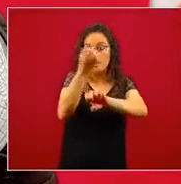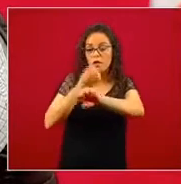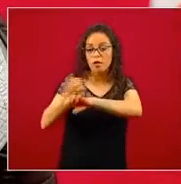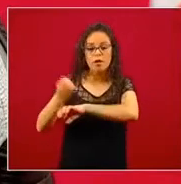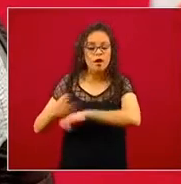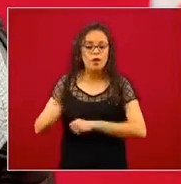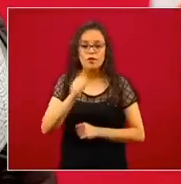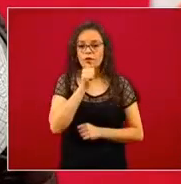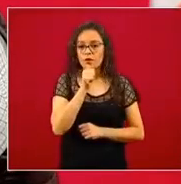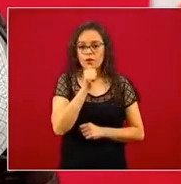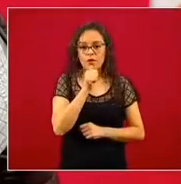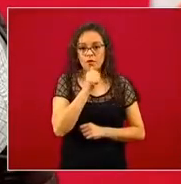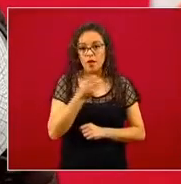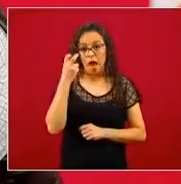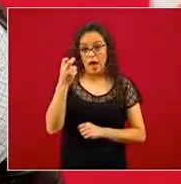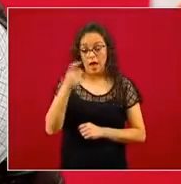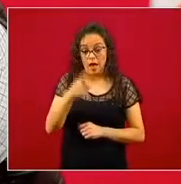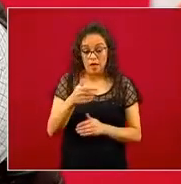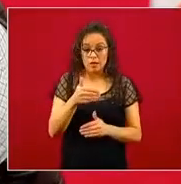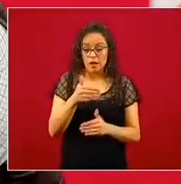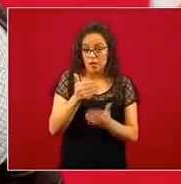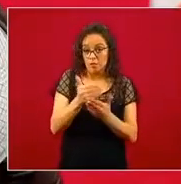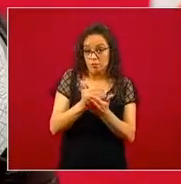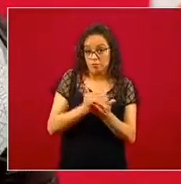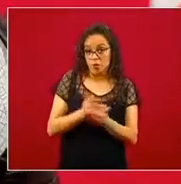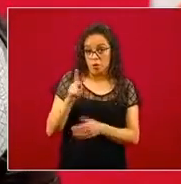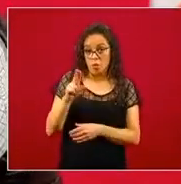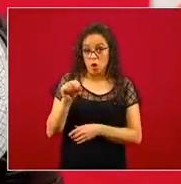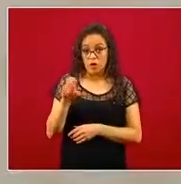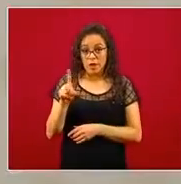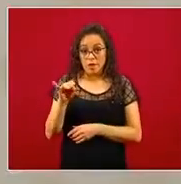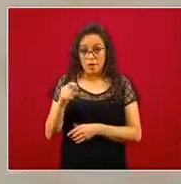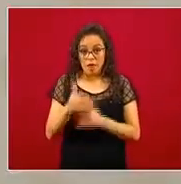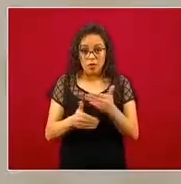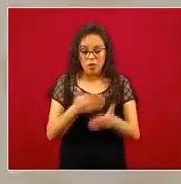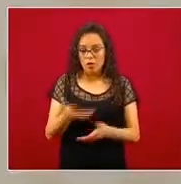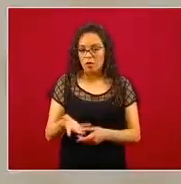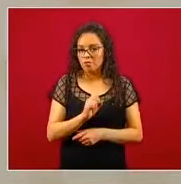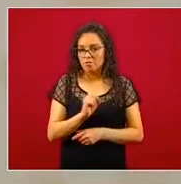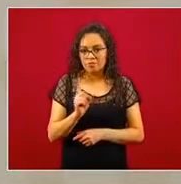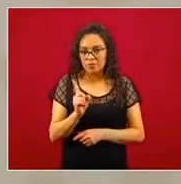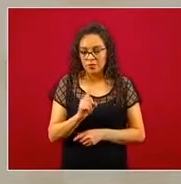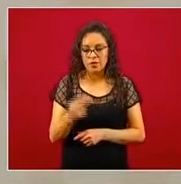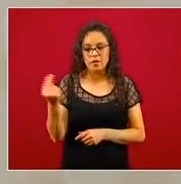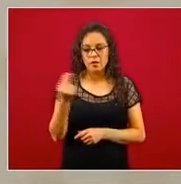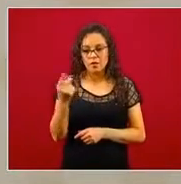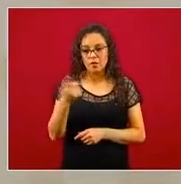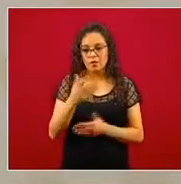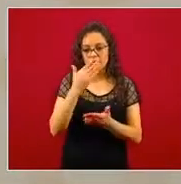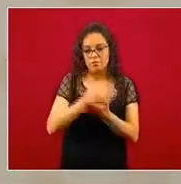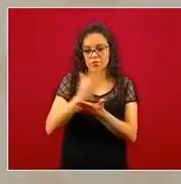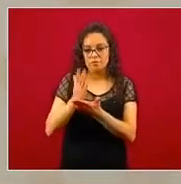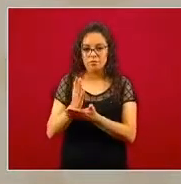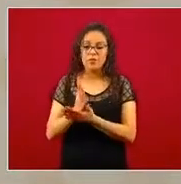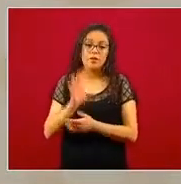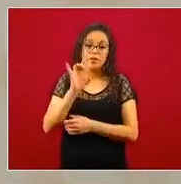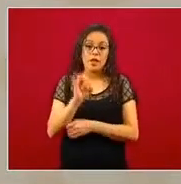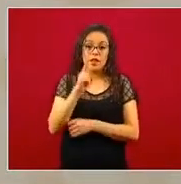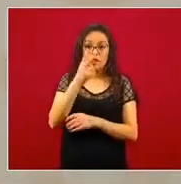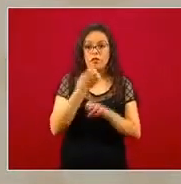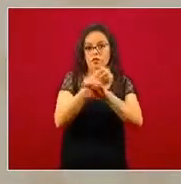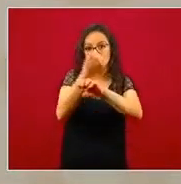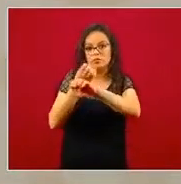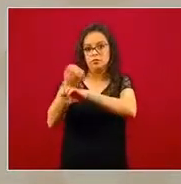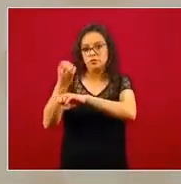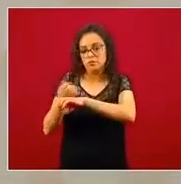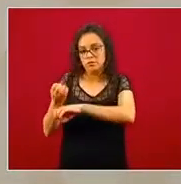are just about to run out, we will be using these 300,000 for June and July